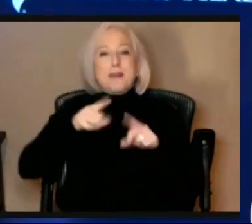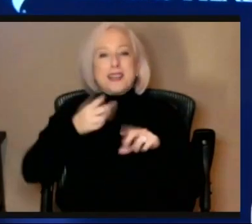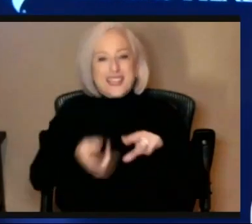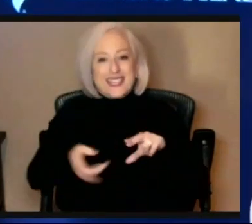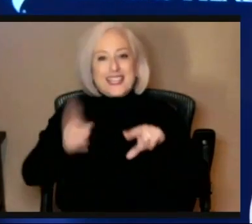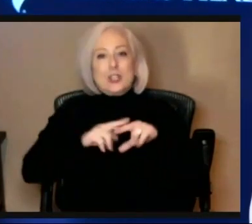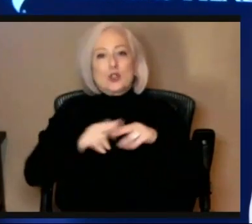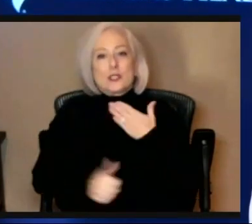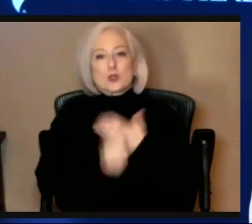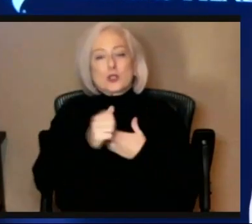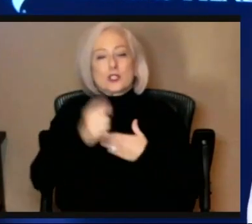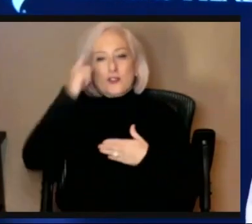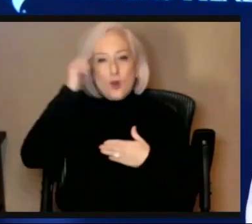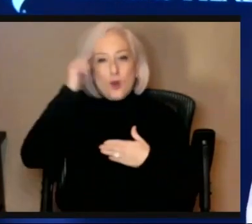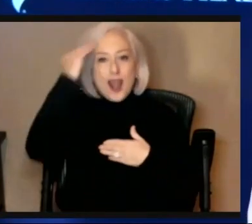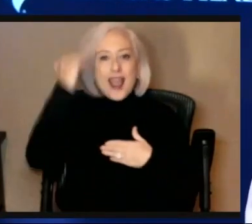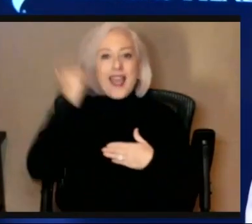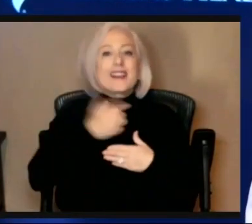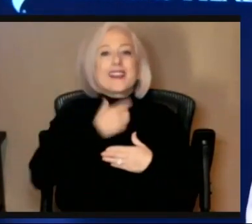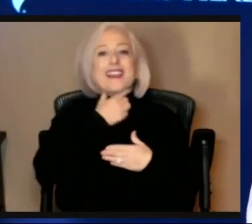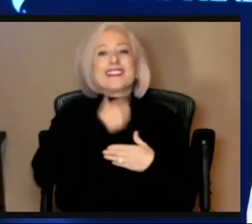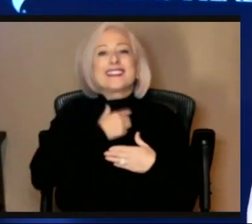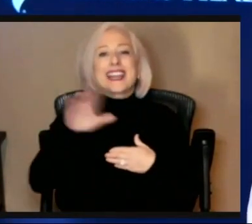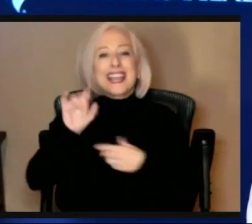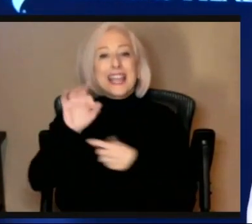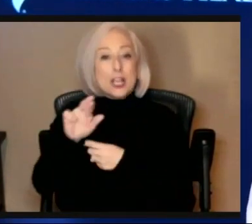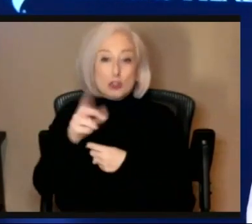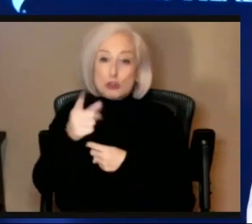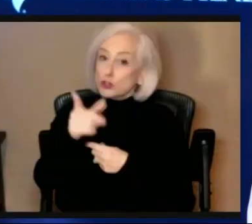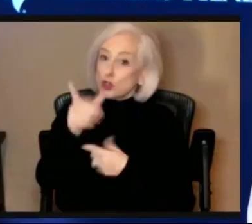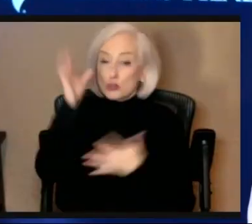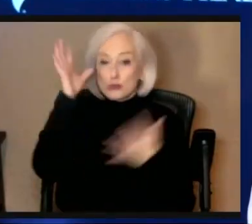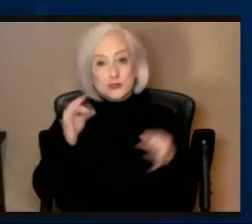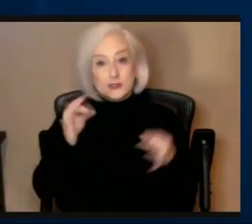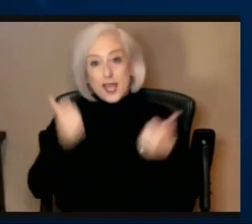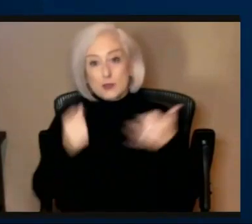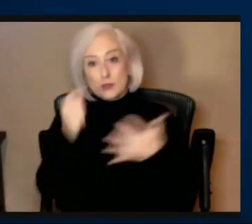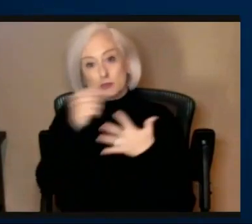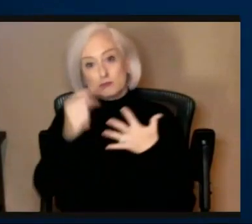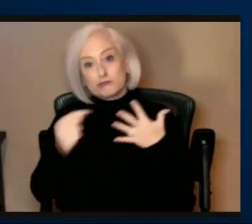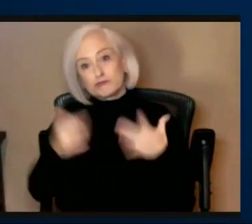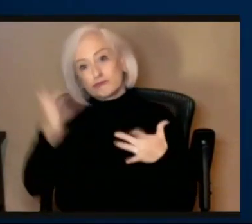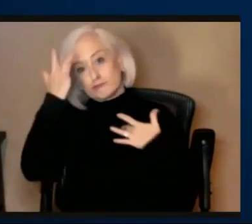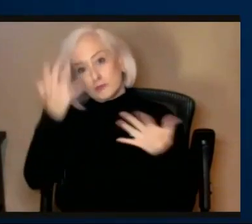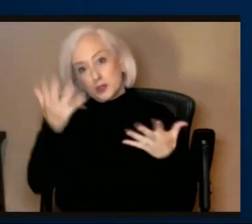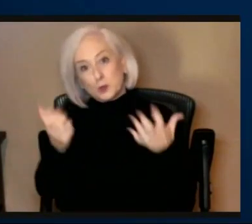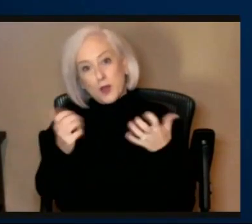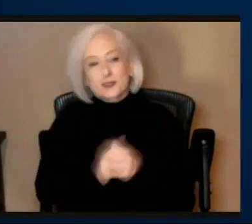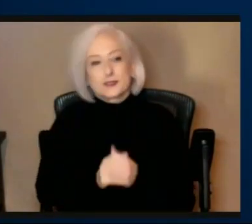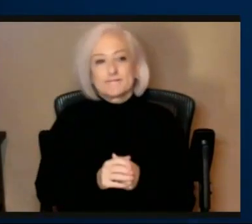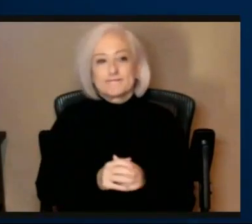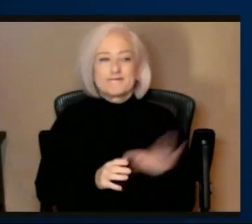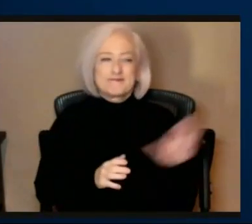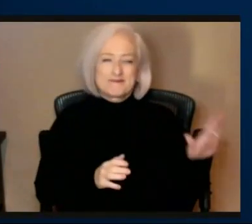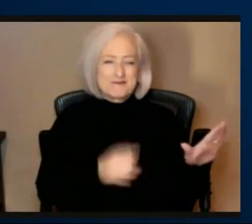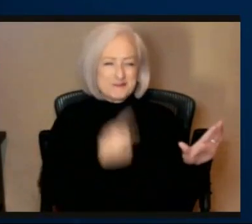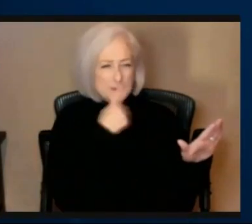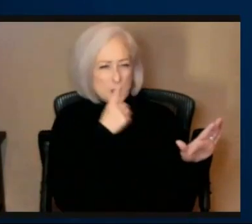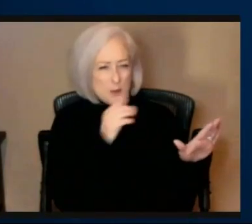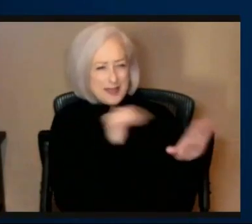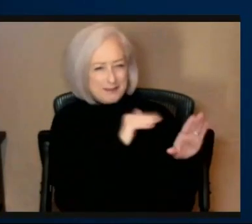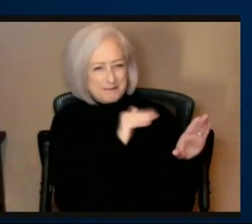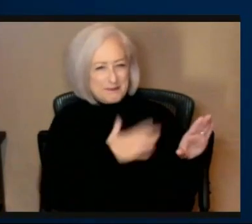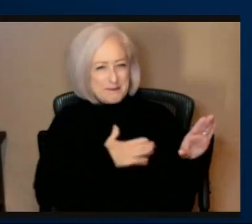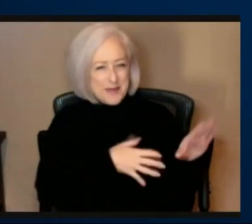head and neck cancers. So pick your poison. Okay. Are you talk to my mother and say, stop it, Sonny, stop smoking